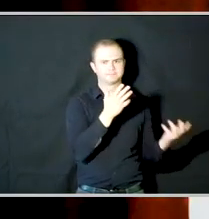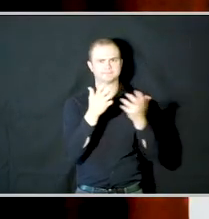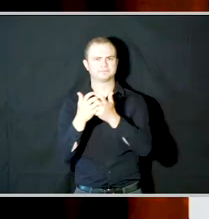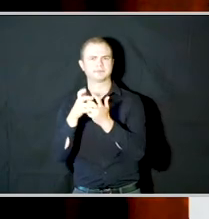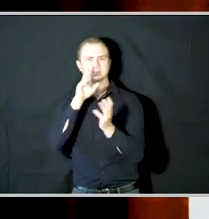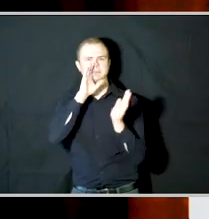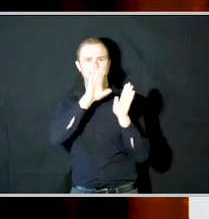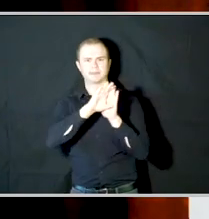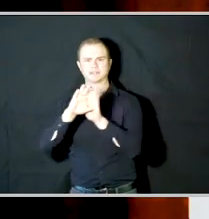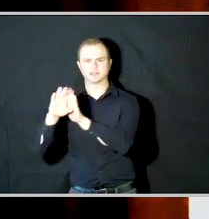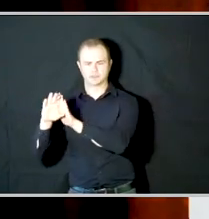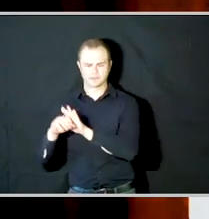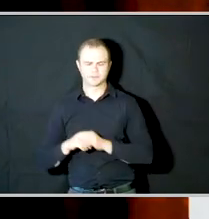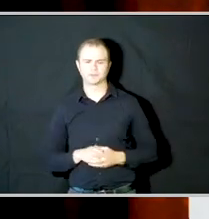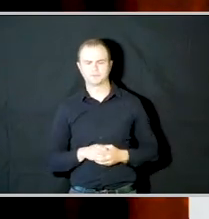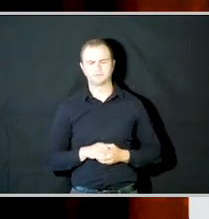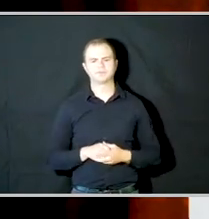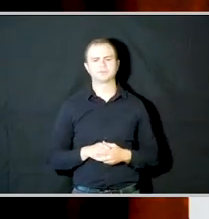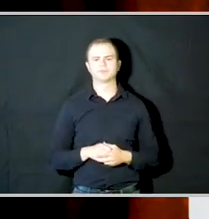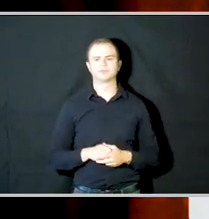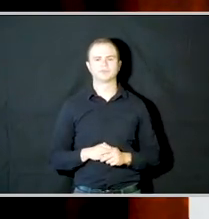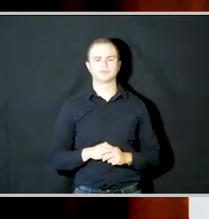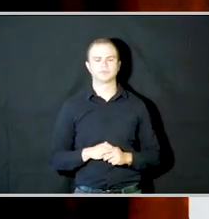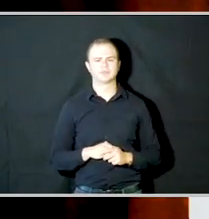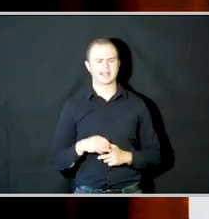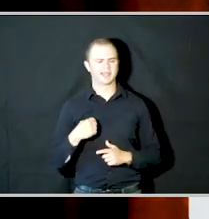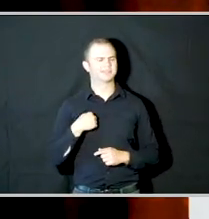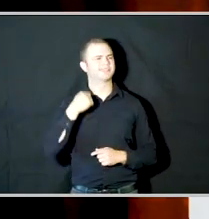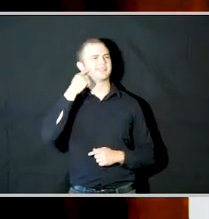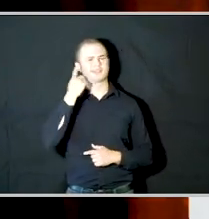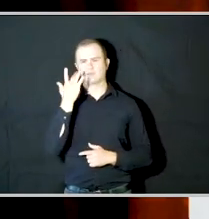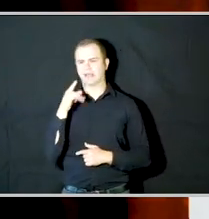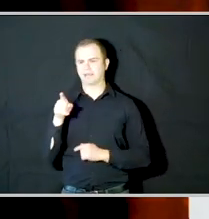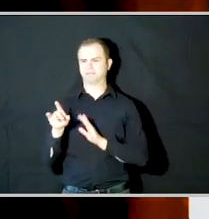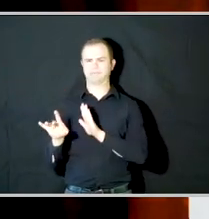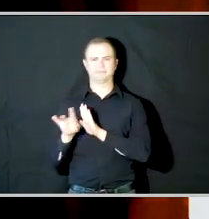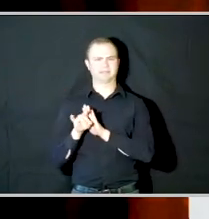of, just to give you a little idea of why I chose this piece,